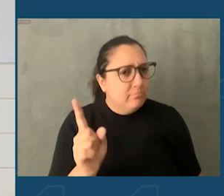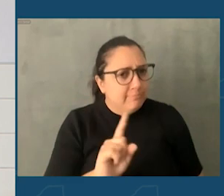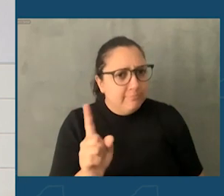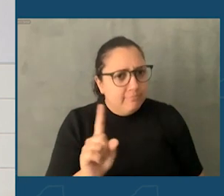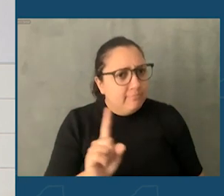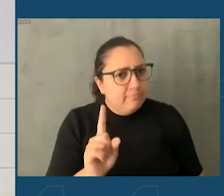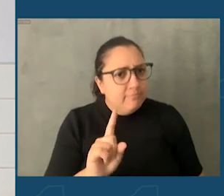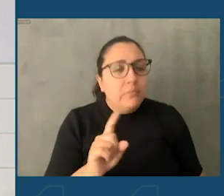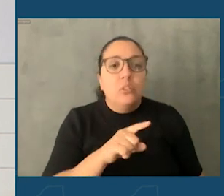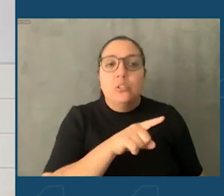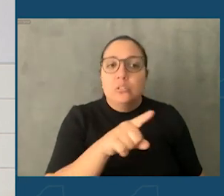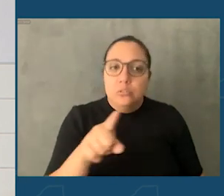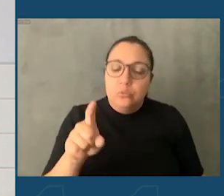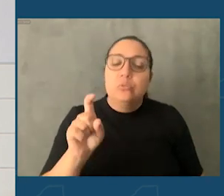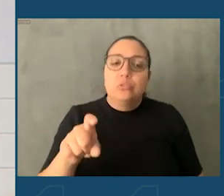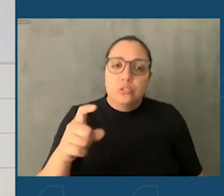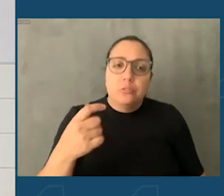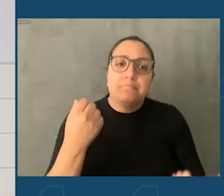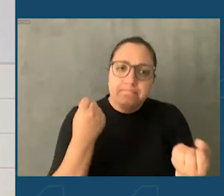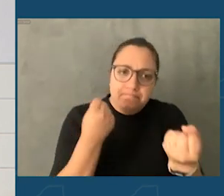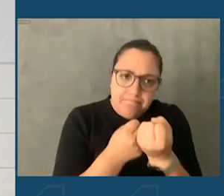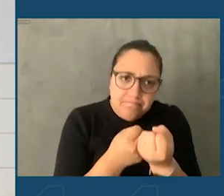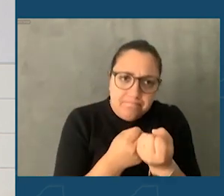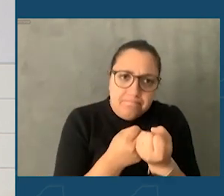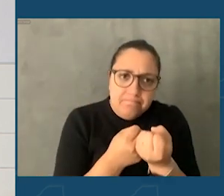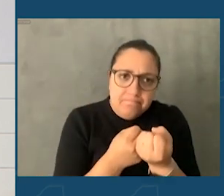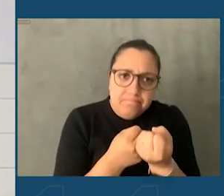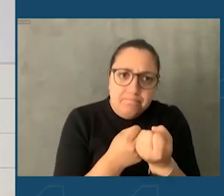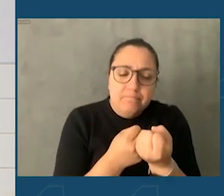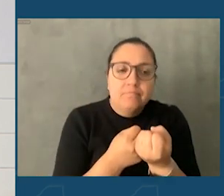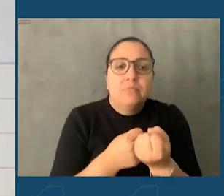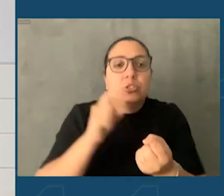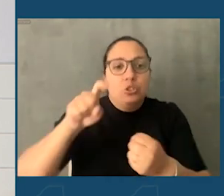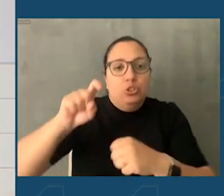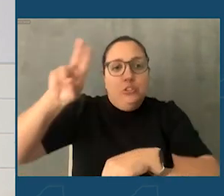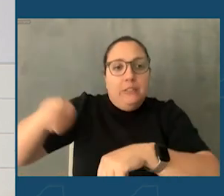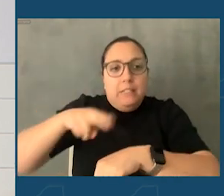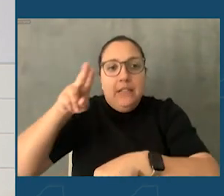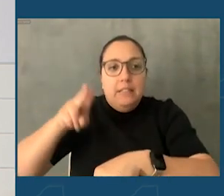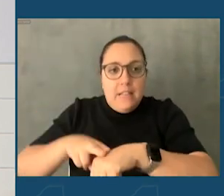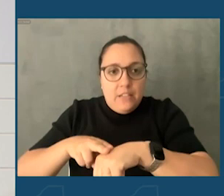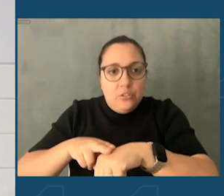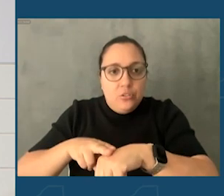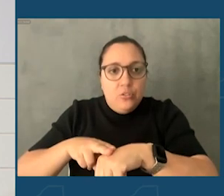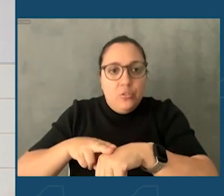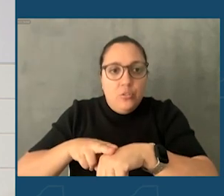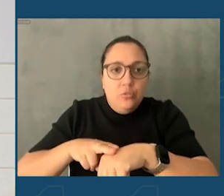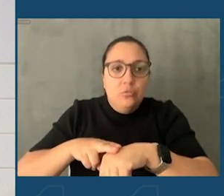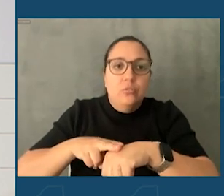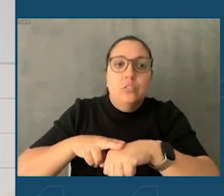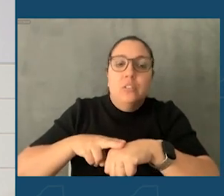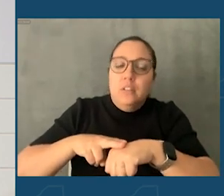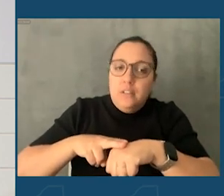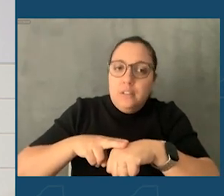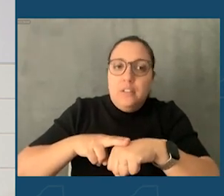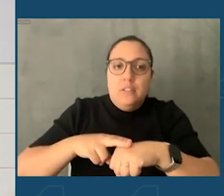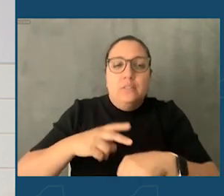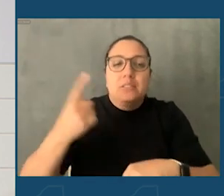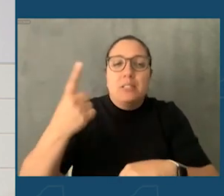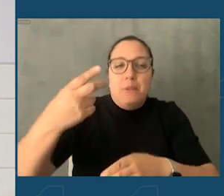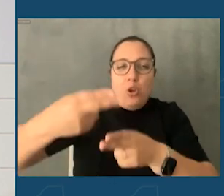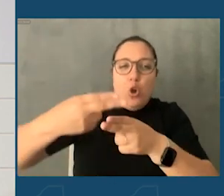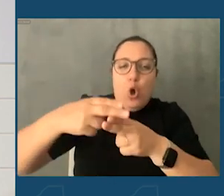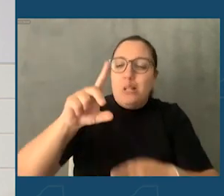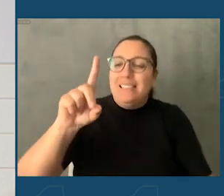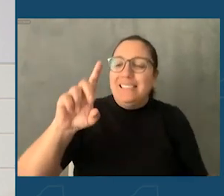have the responsibility for care to have the national decompression strategy that is deserved of